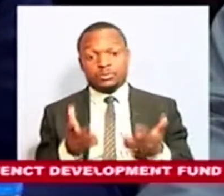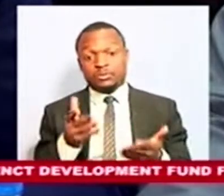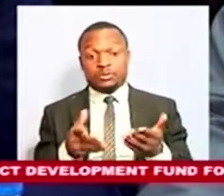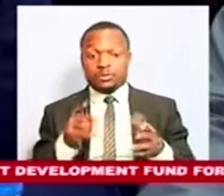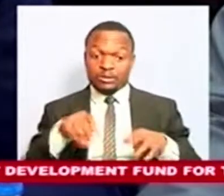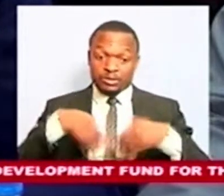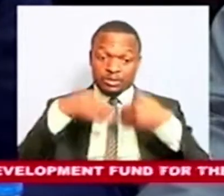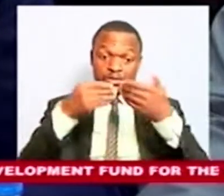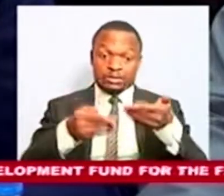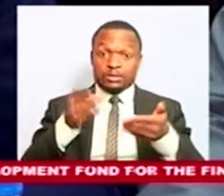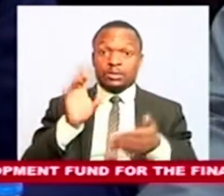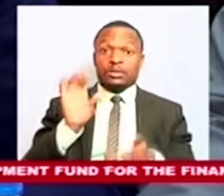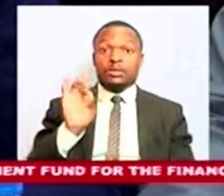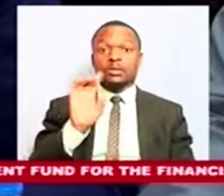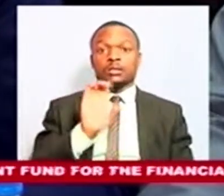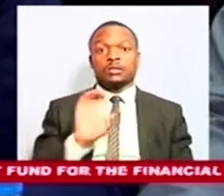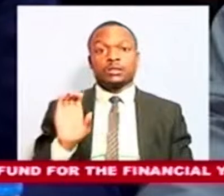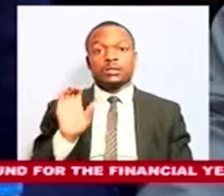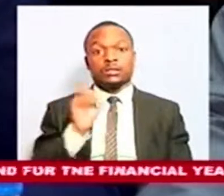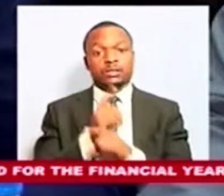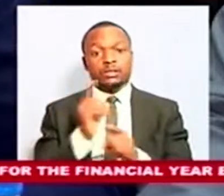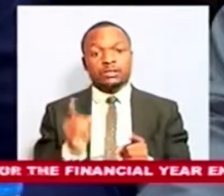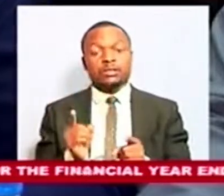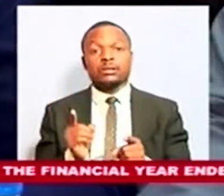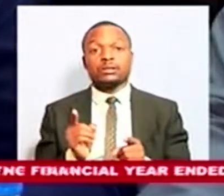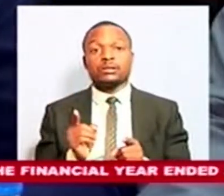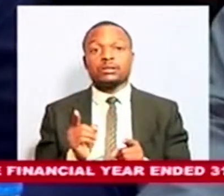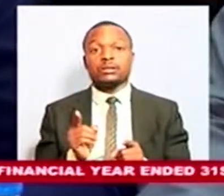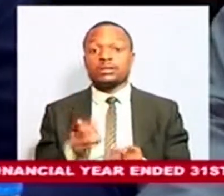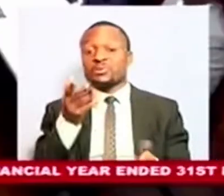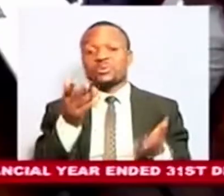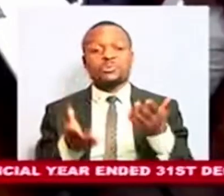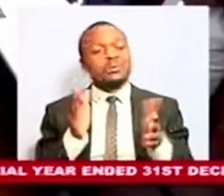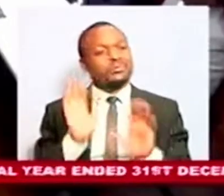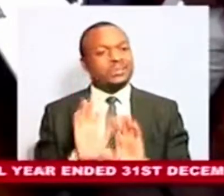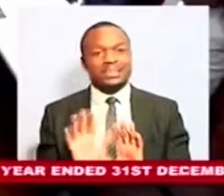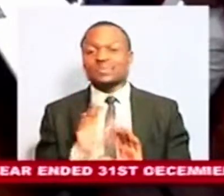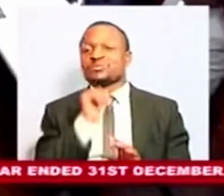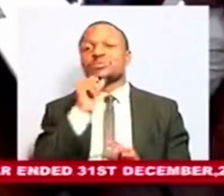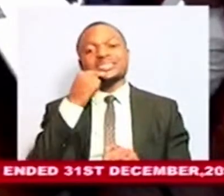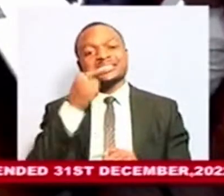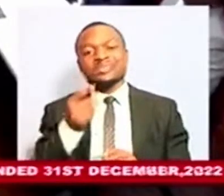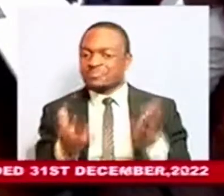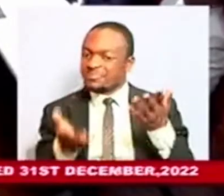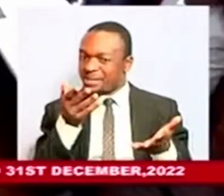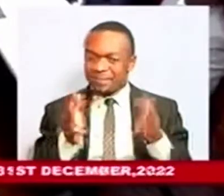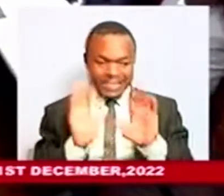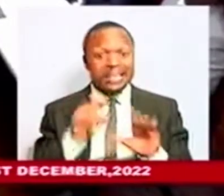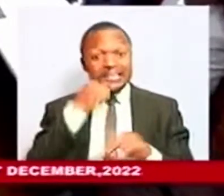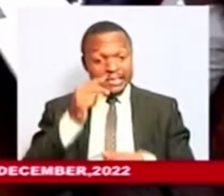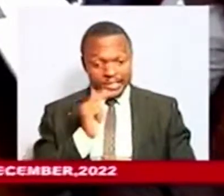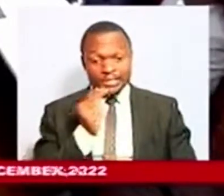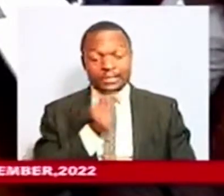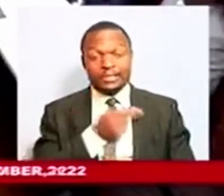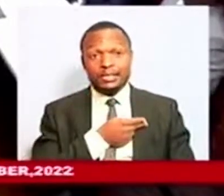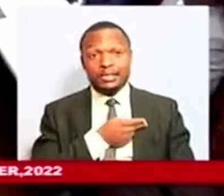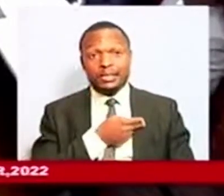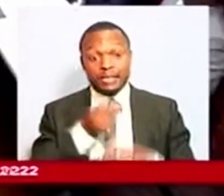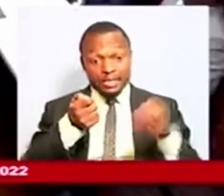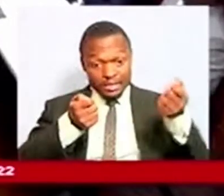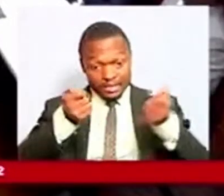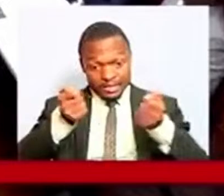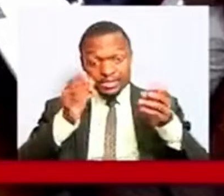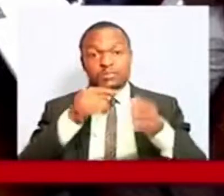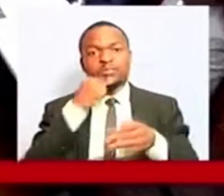the 800 just went no, there. When you say maybe, yeah, can you tell us? Okay, so the driver. Yeah, when you